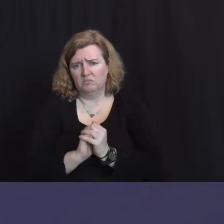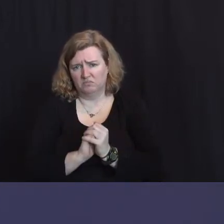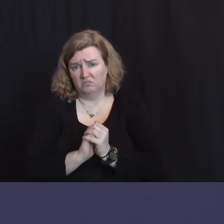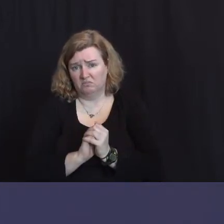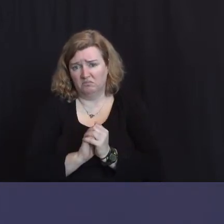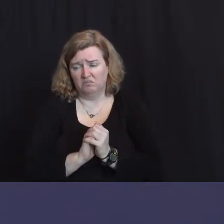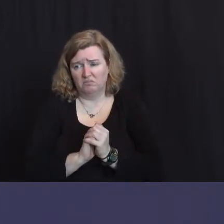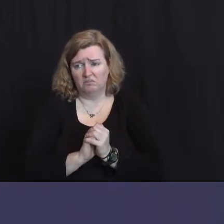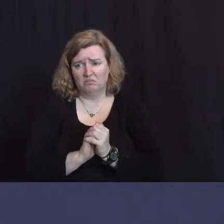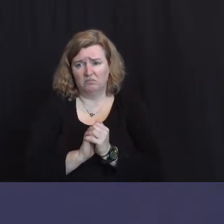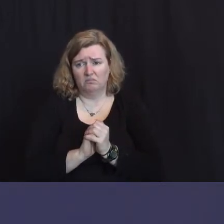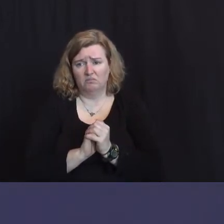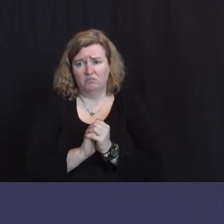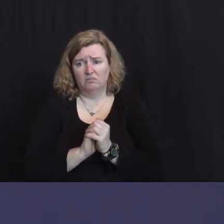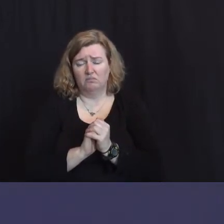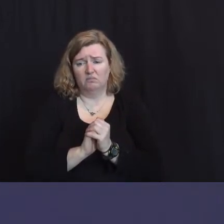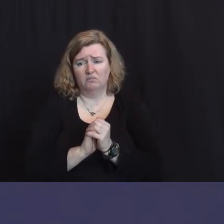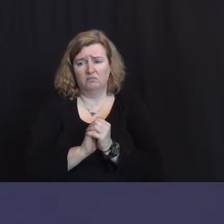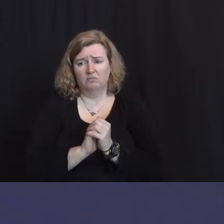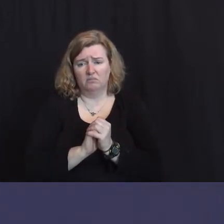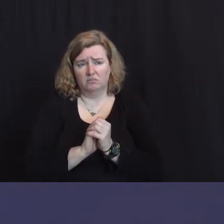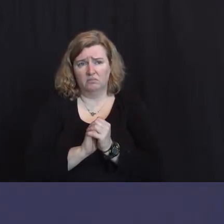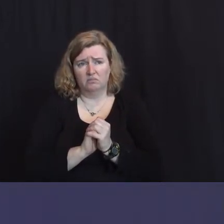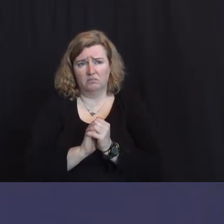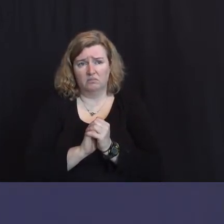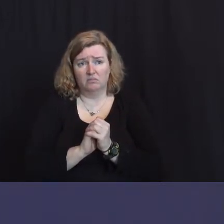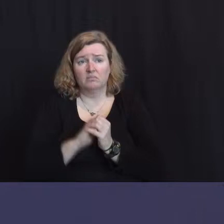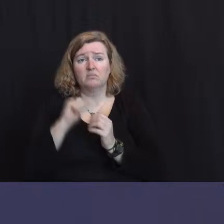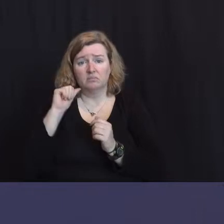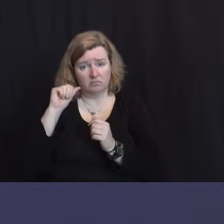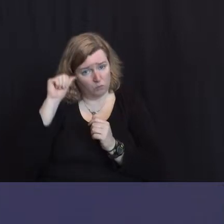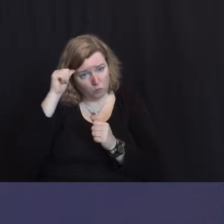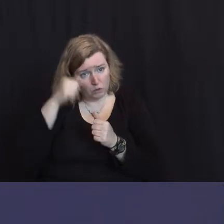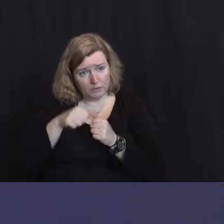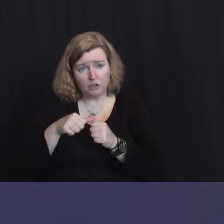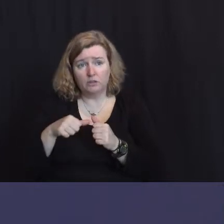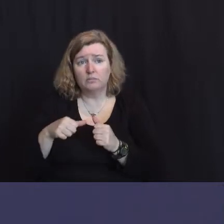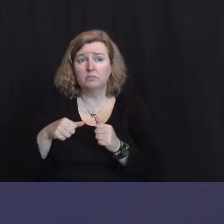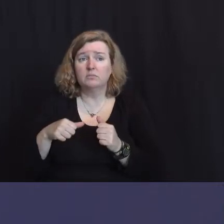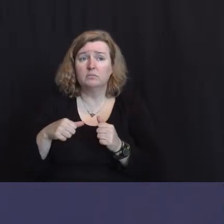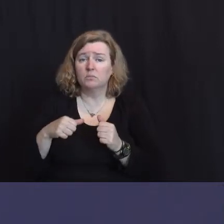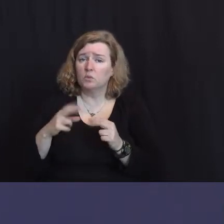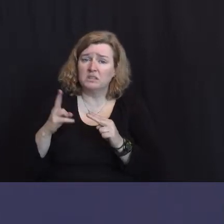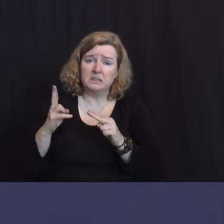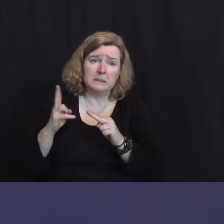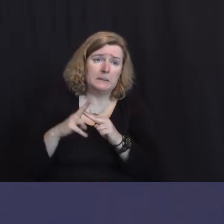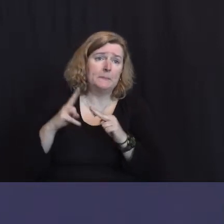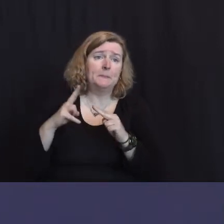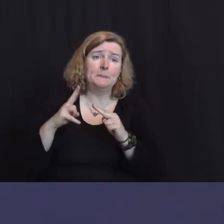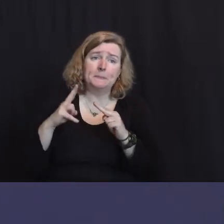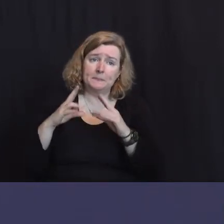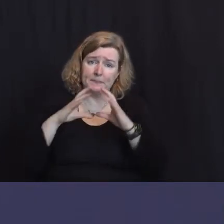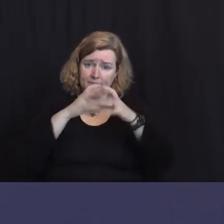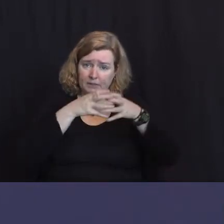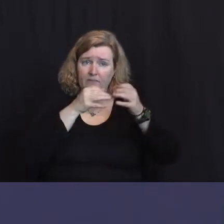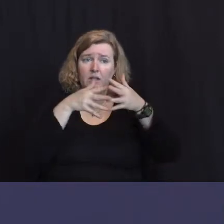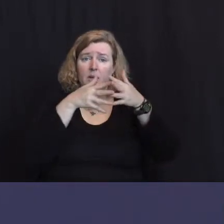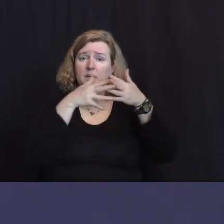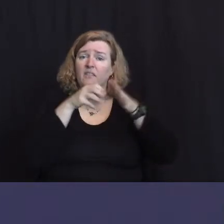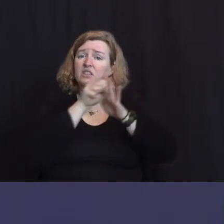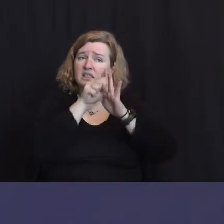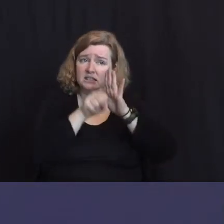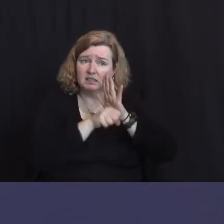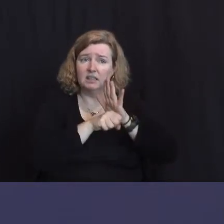remember, we are in the top handful of American states on the efficiency of